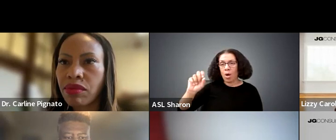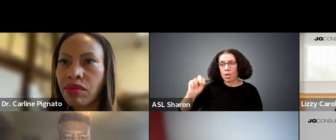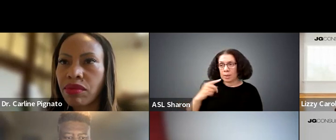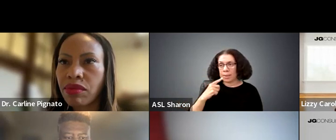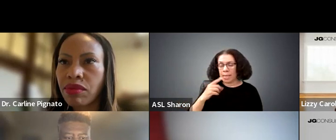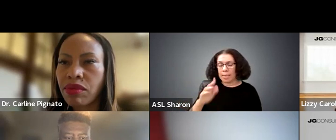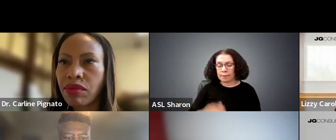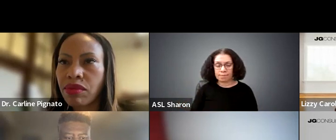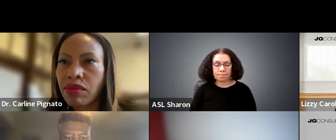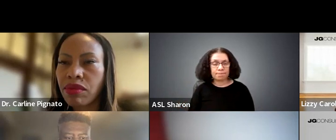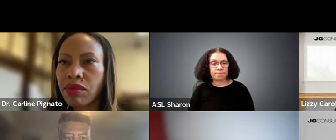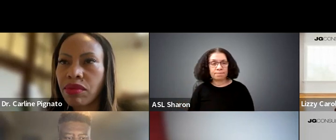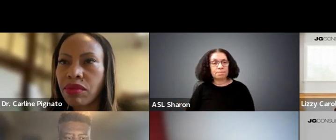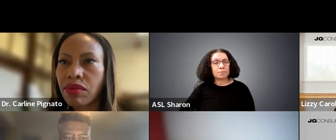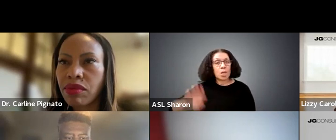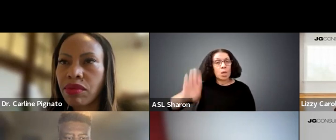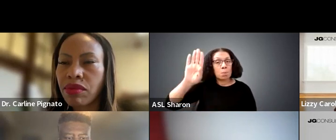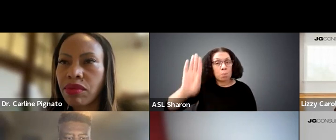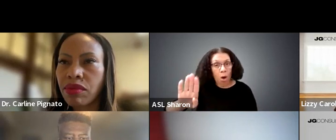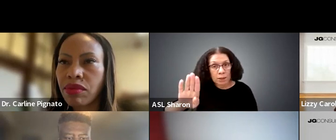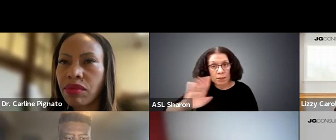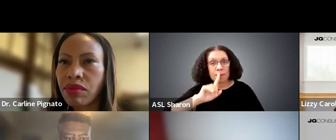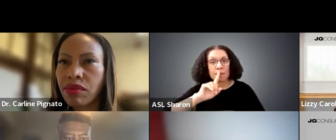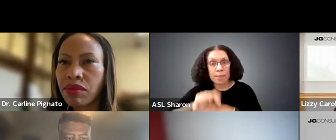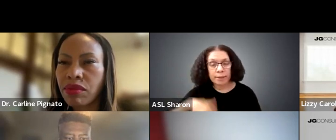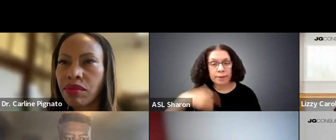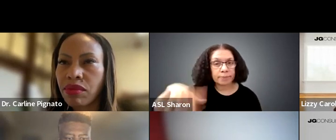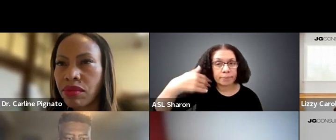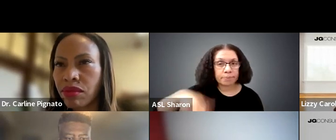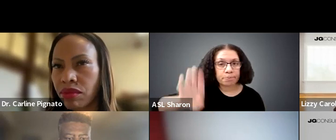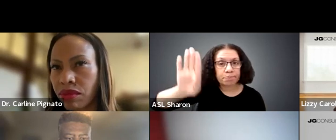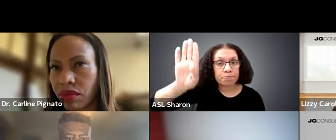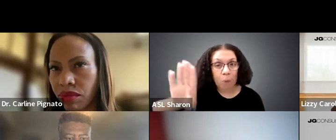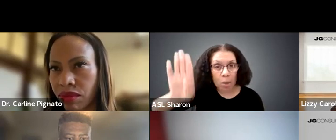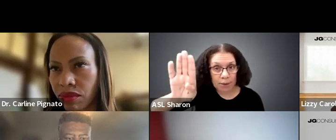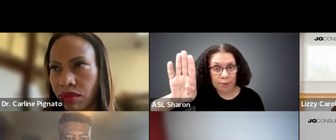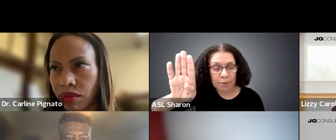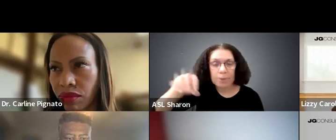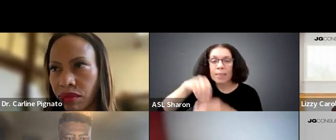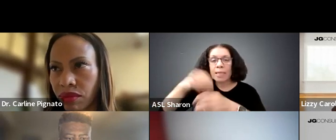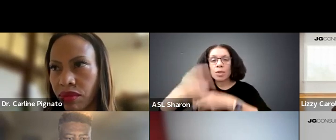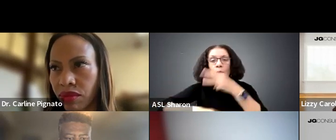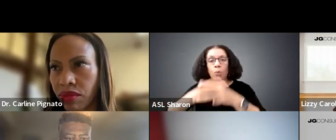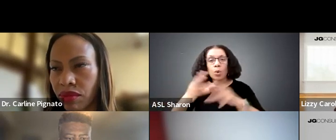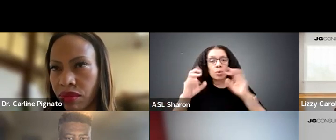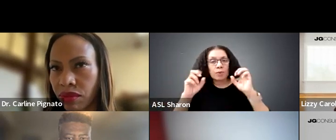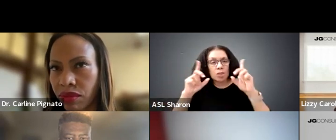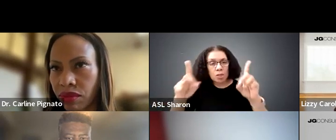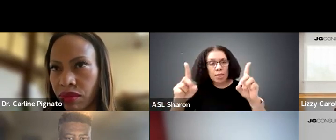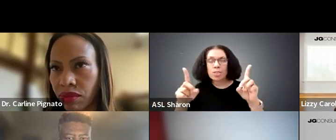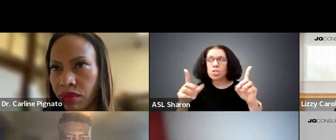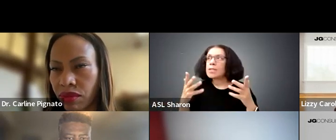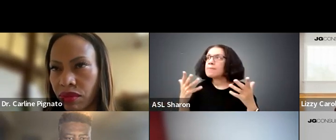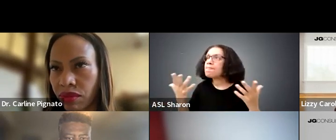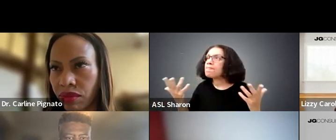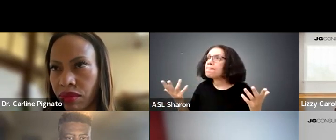look, Boston is Boston. So in the world of education, there are certain, I would